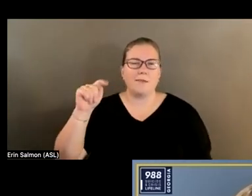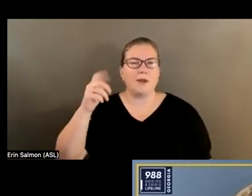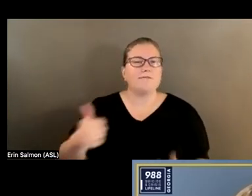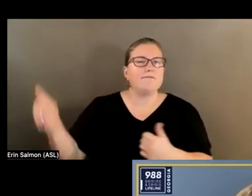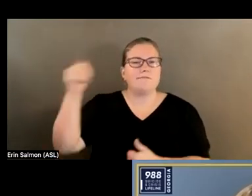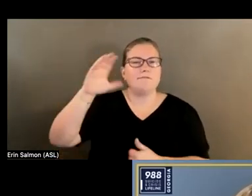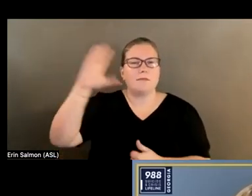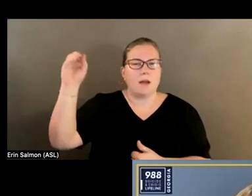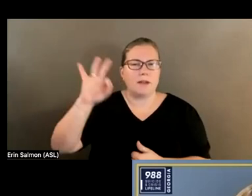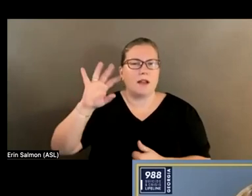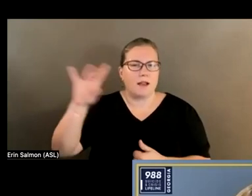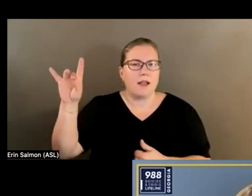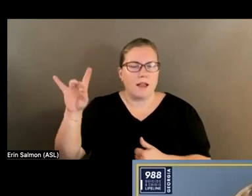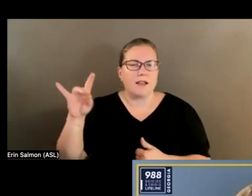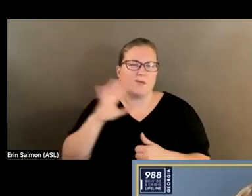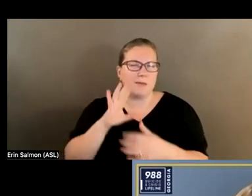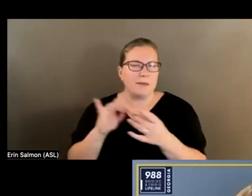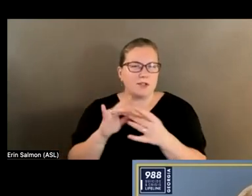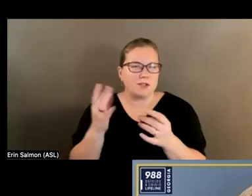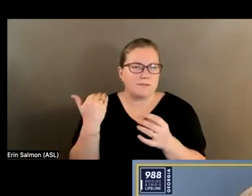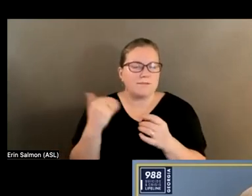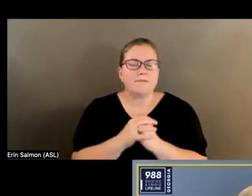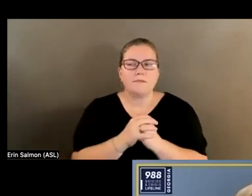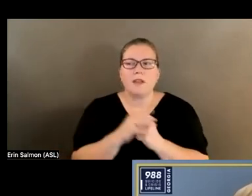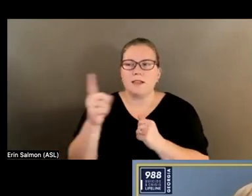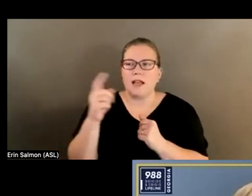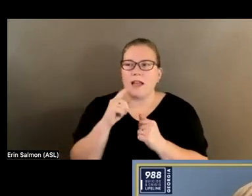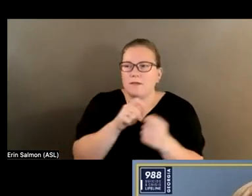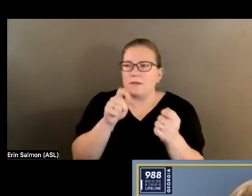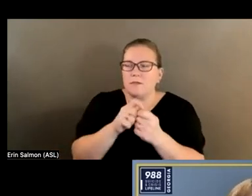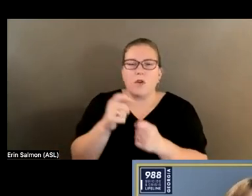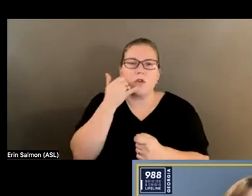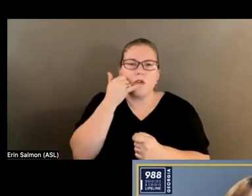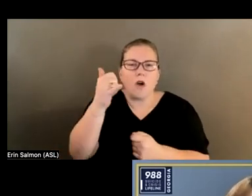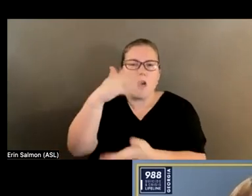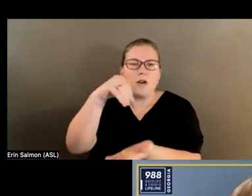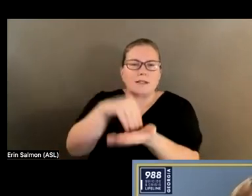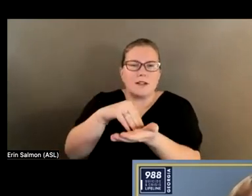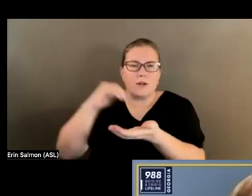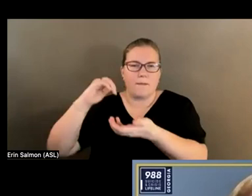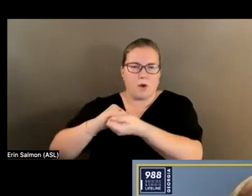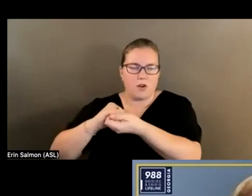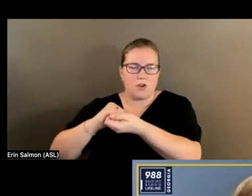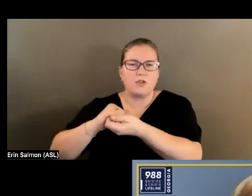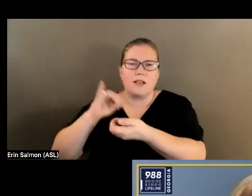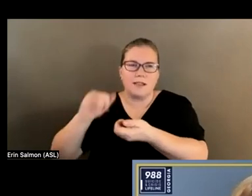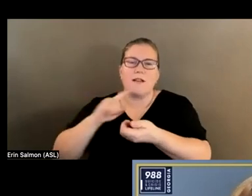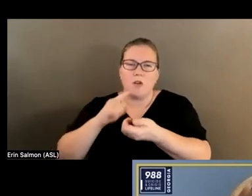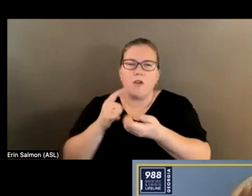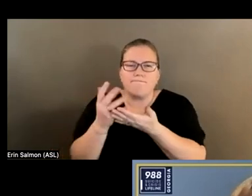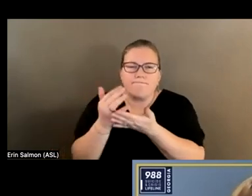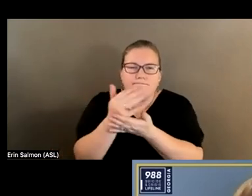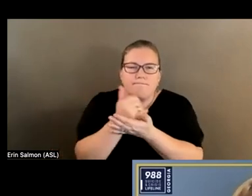today, and they have specific call center partners who are fielding some response to